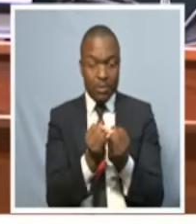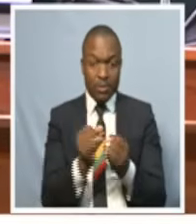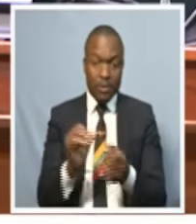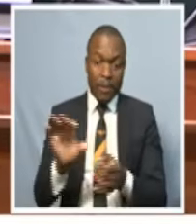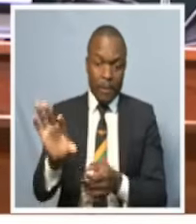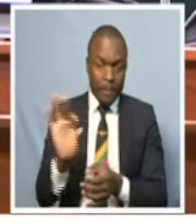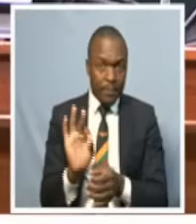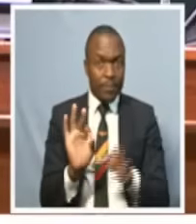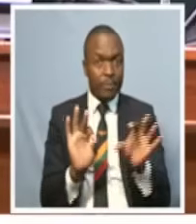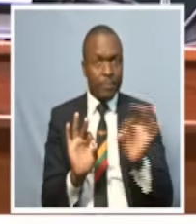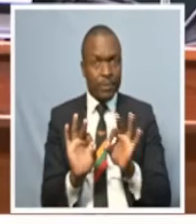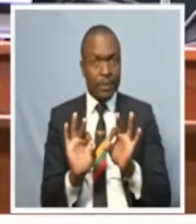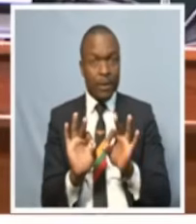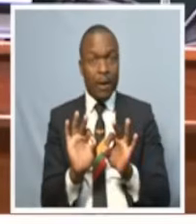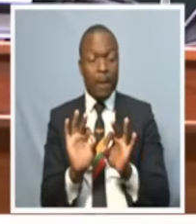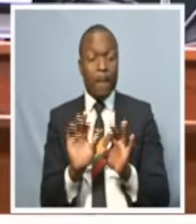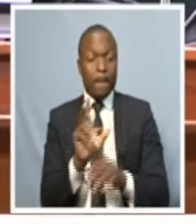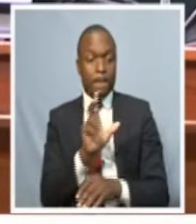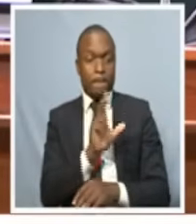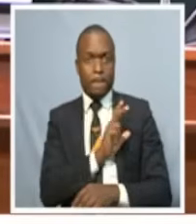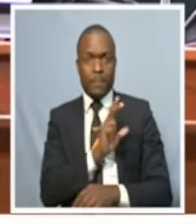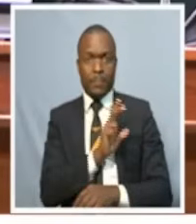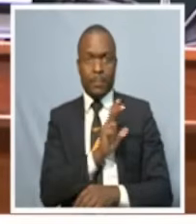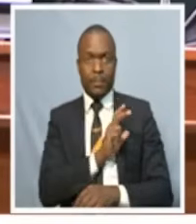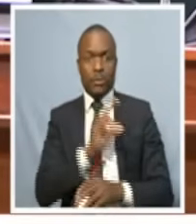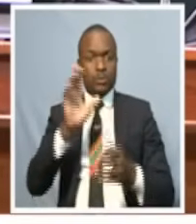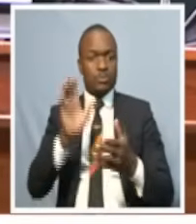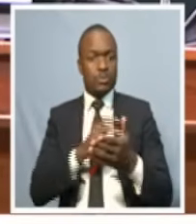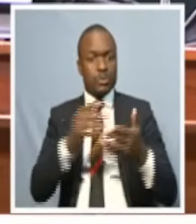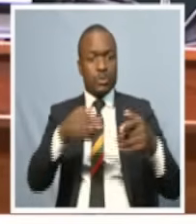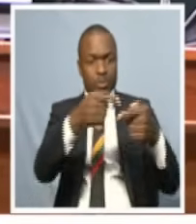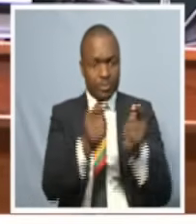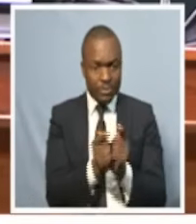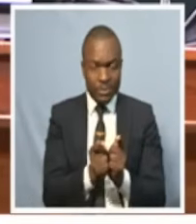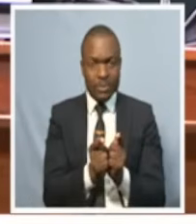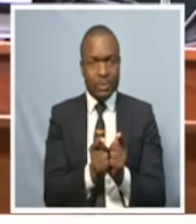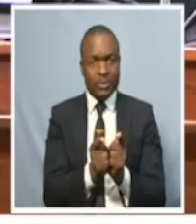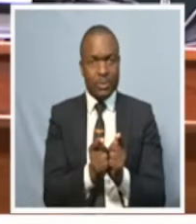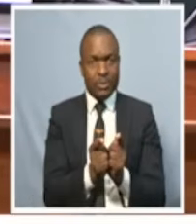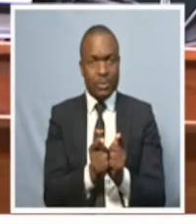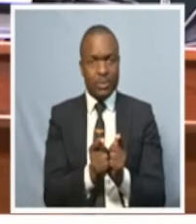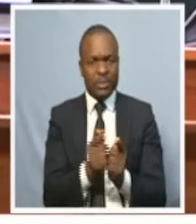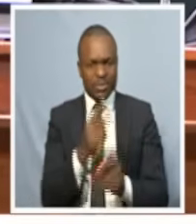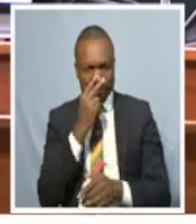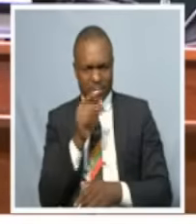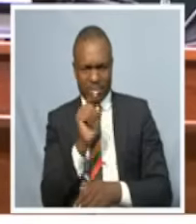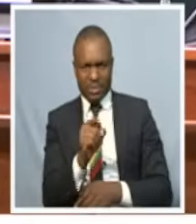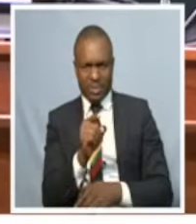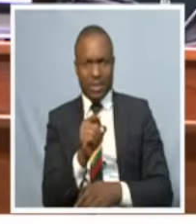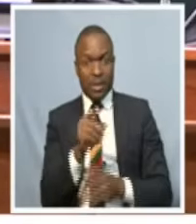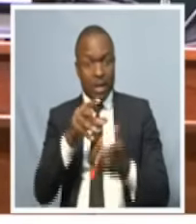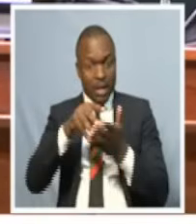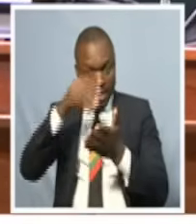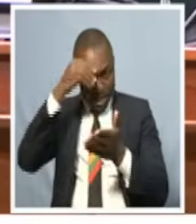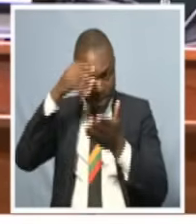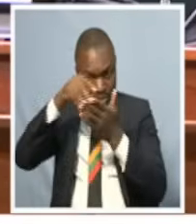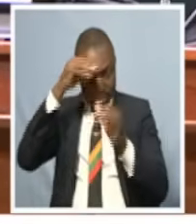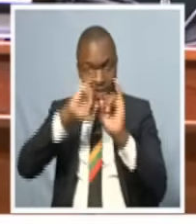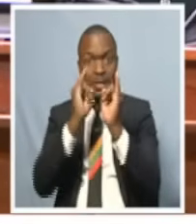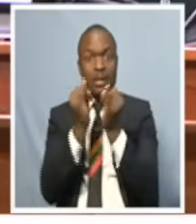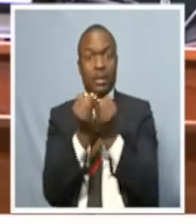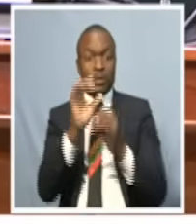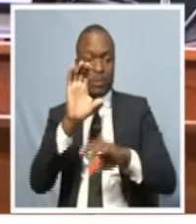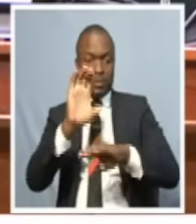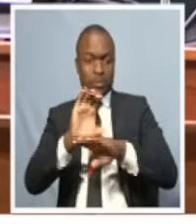The Zambia Police Service maintains structured and traceable linkages with learning institutions and